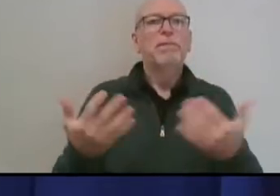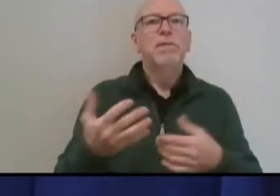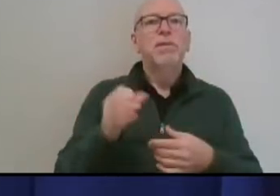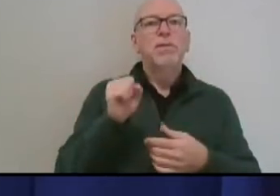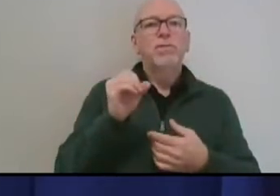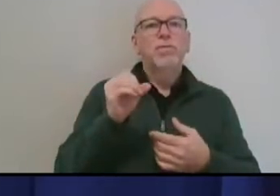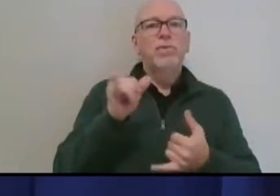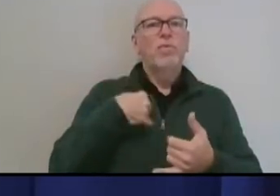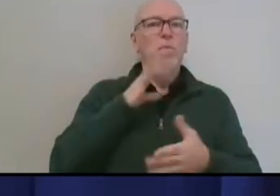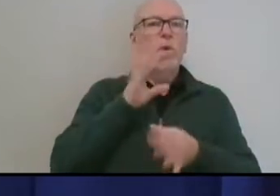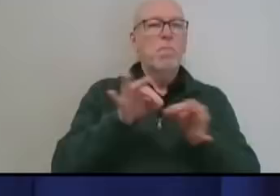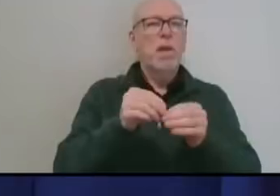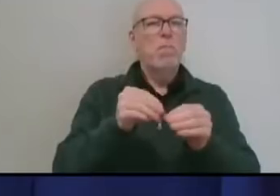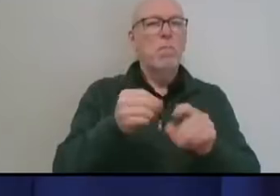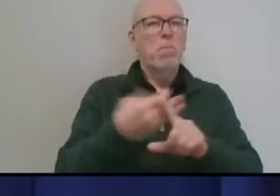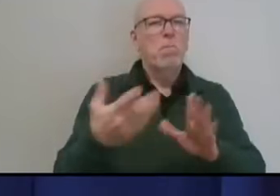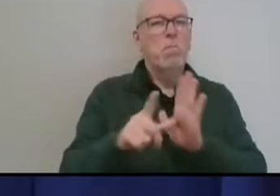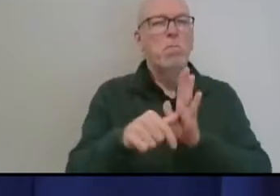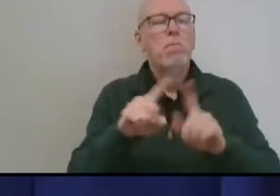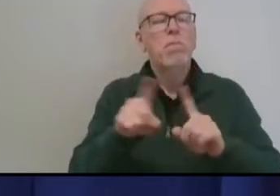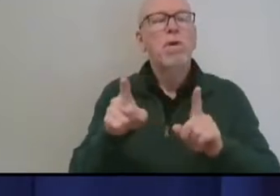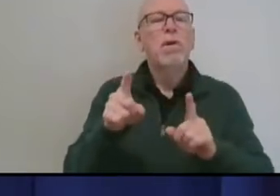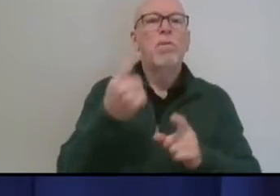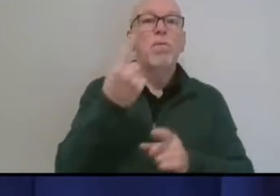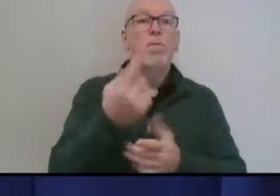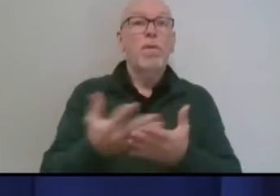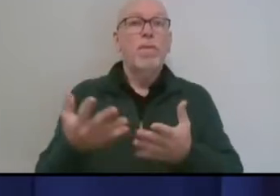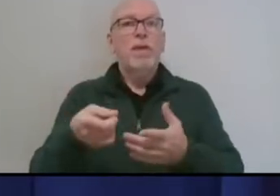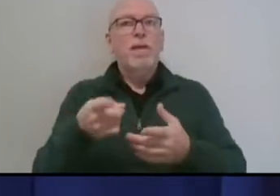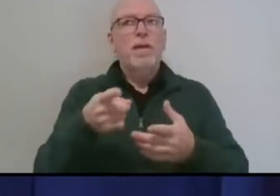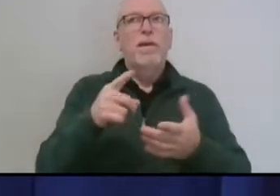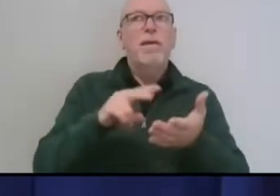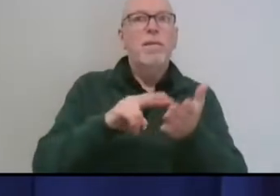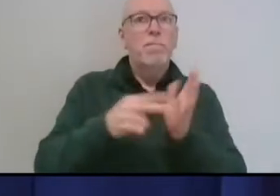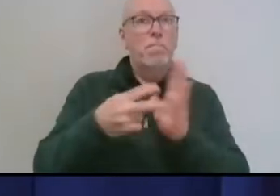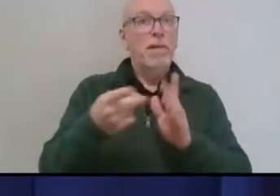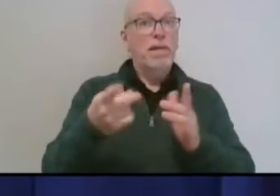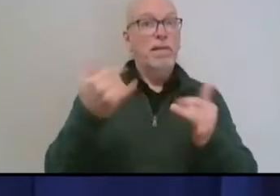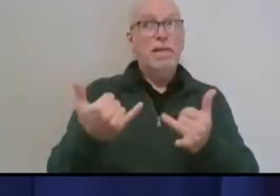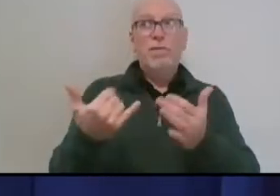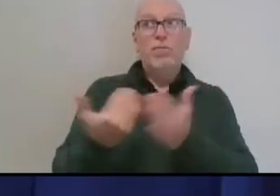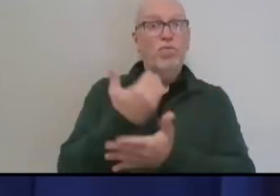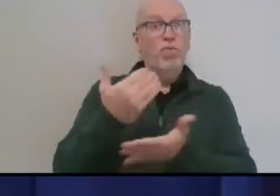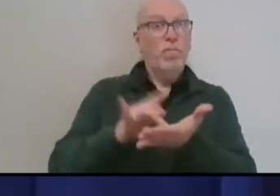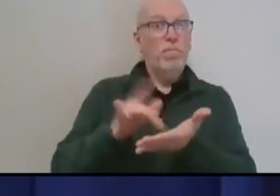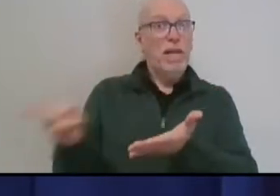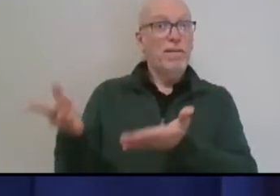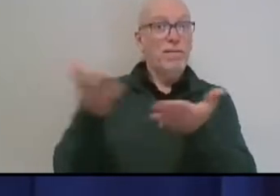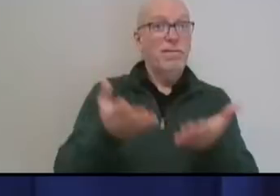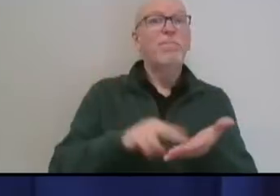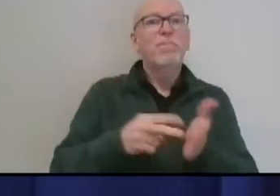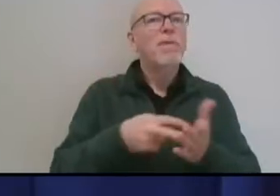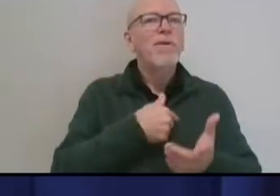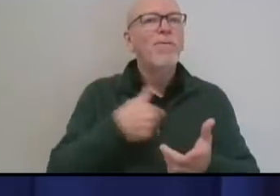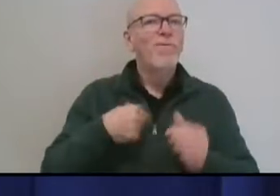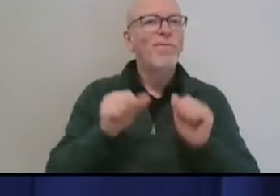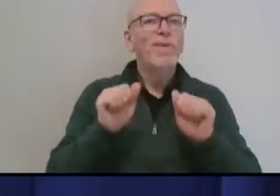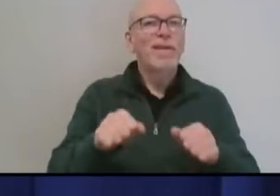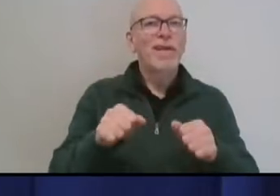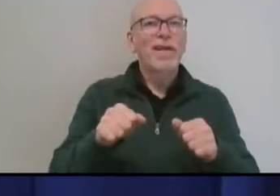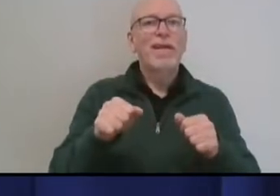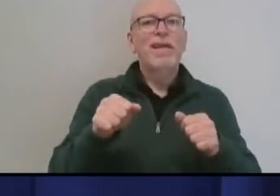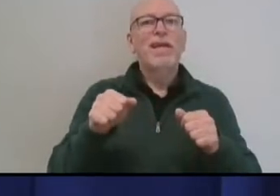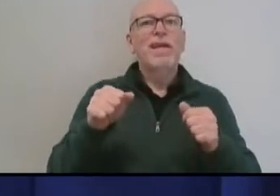hour unfolds. But one thing that's allowed us to do is host mass